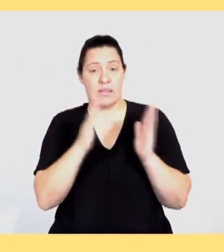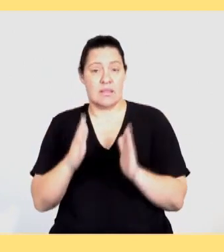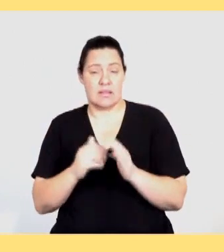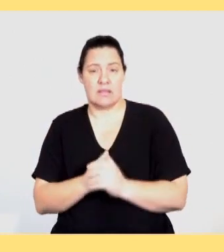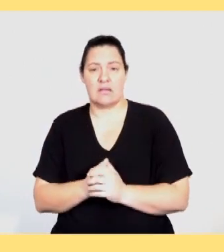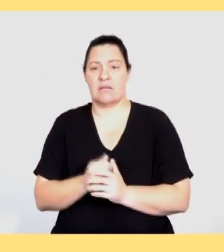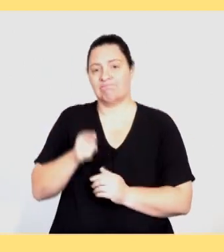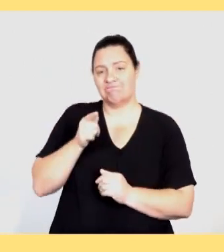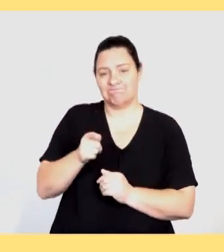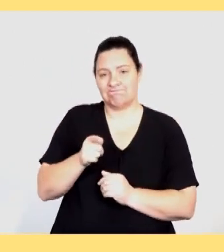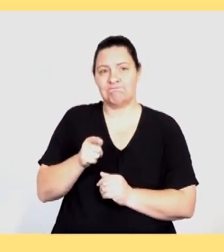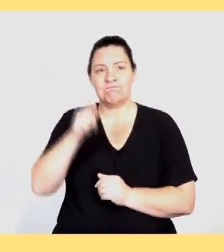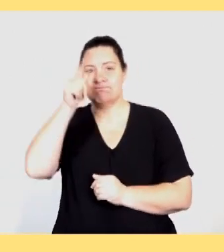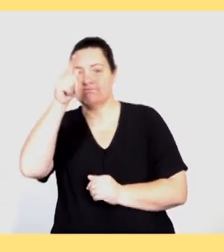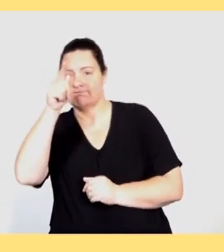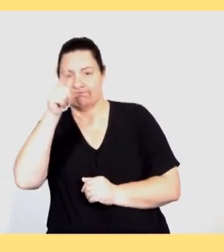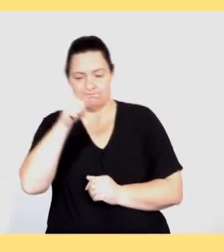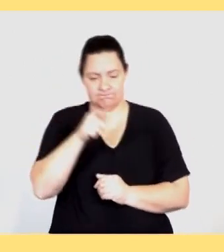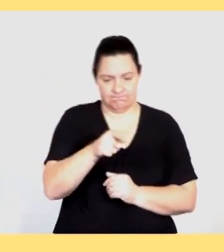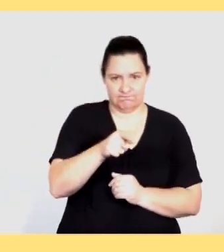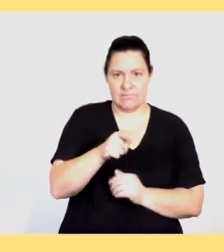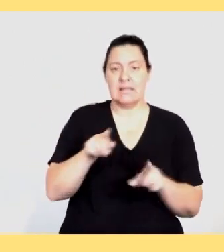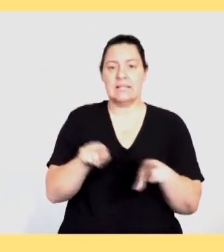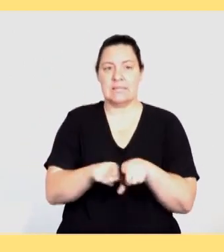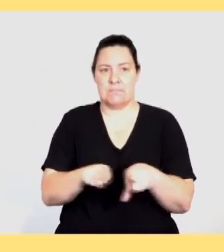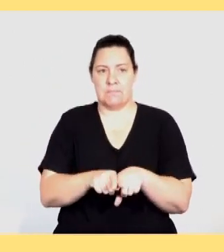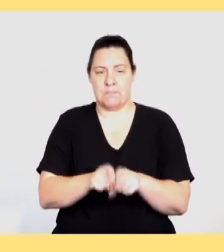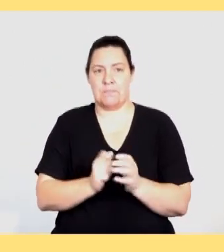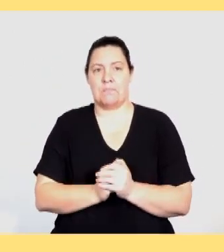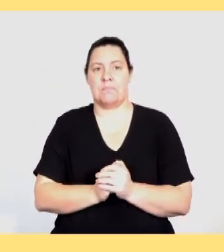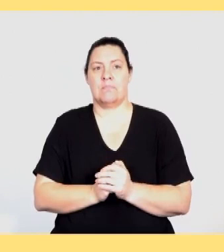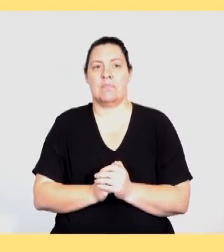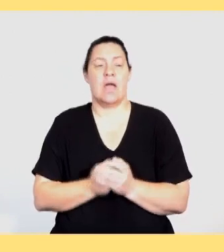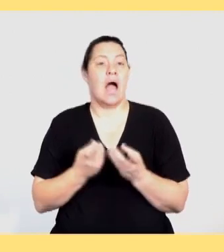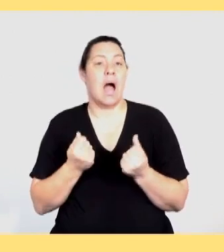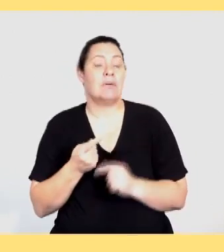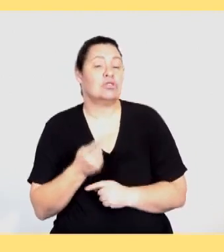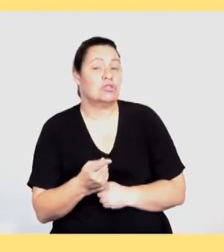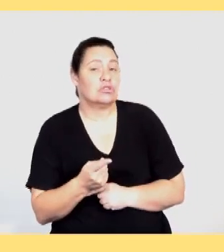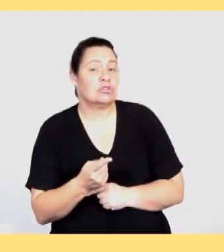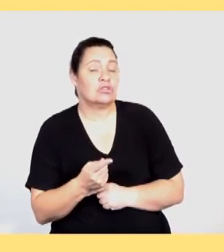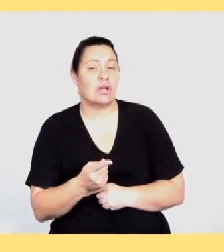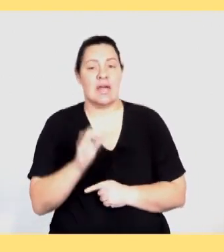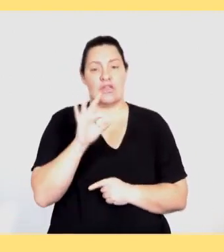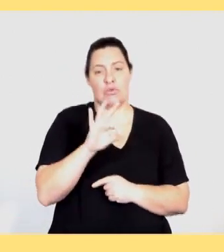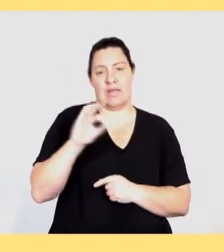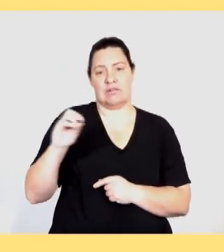And then, please make sure whatever I'm writing, you're also writing the same things. And then how much is it